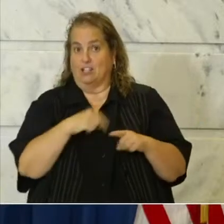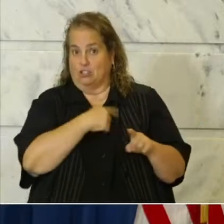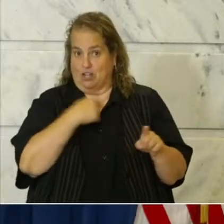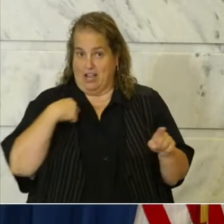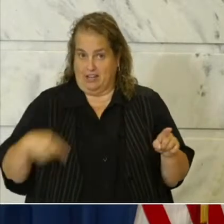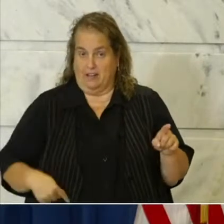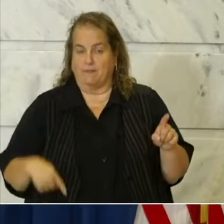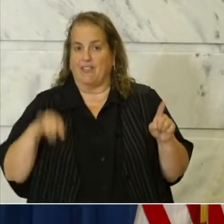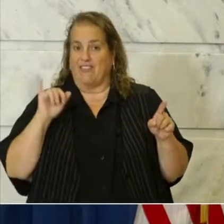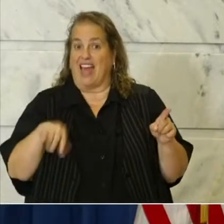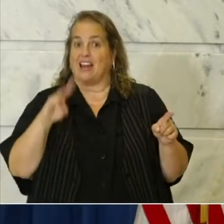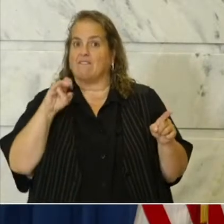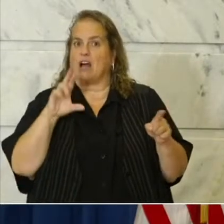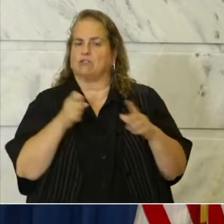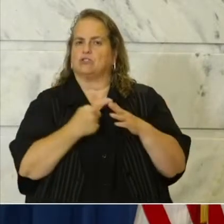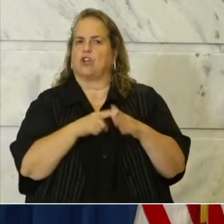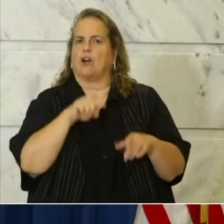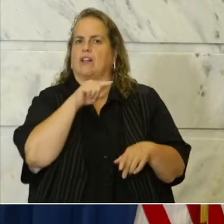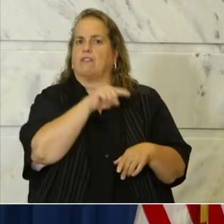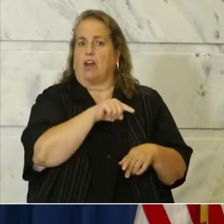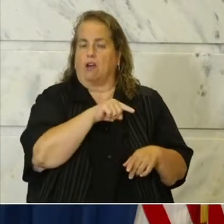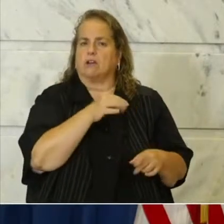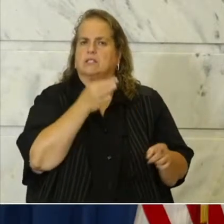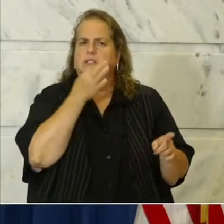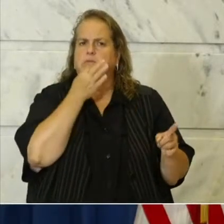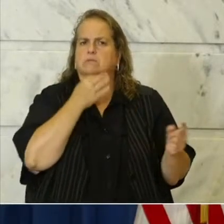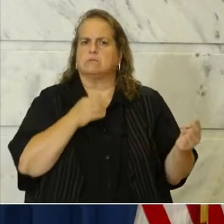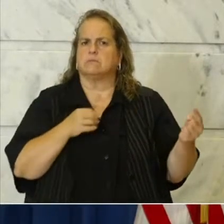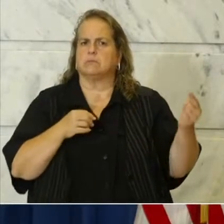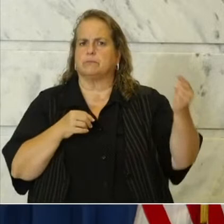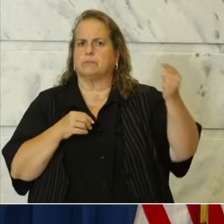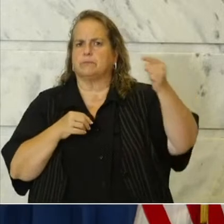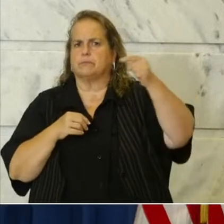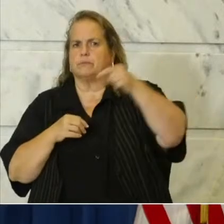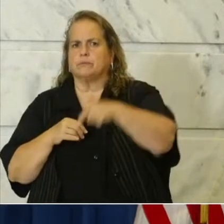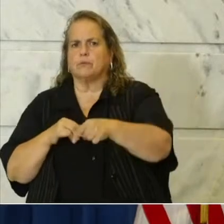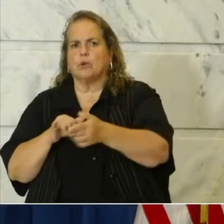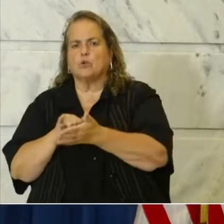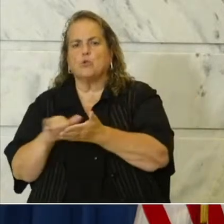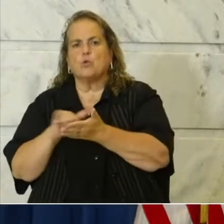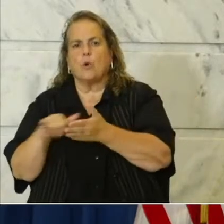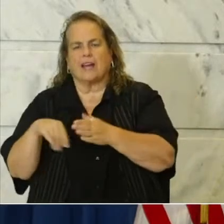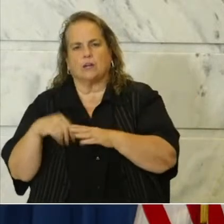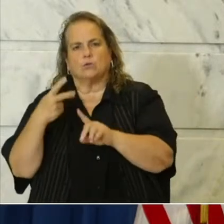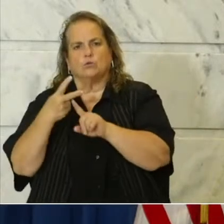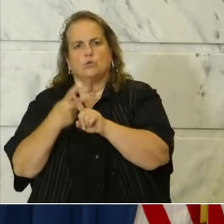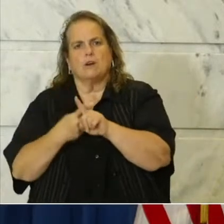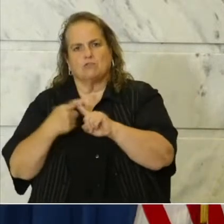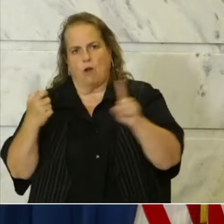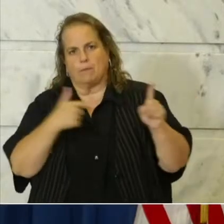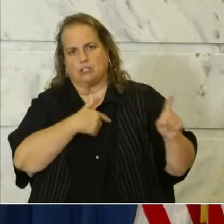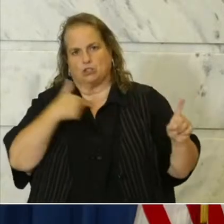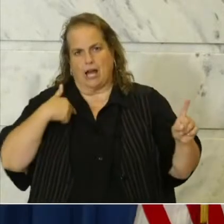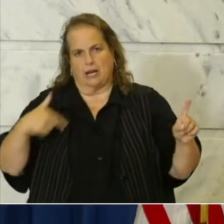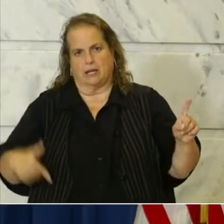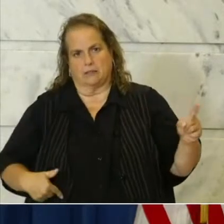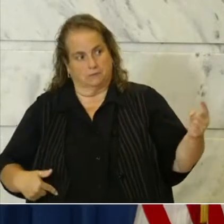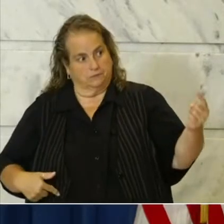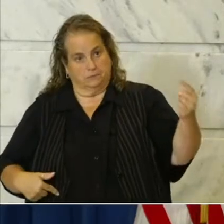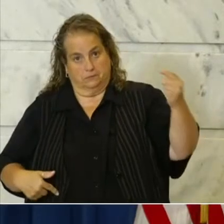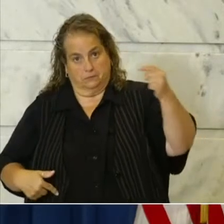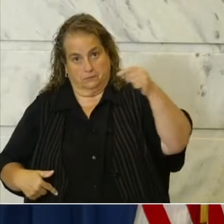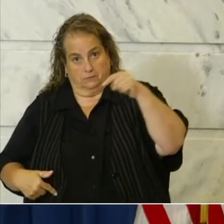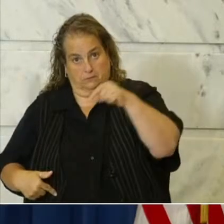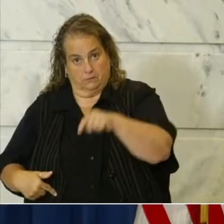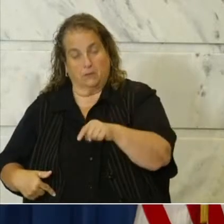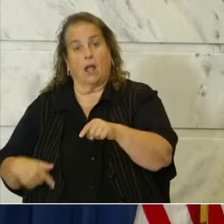that virus managed to make its way over to New York City in 2 months from China. And